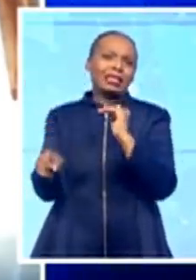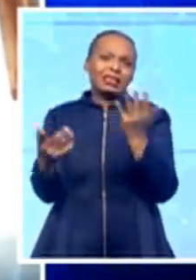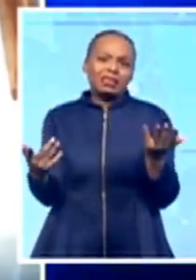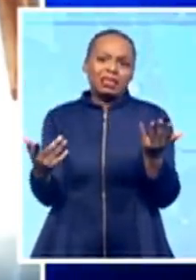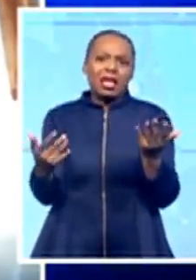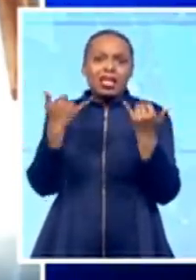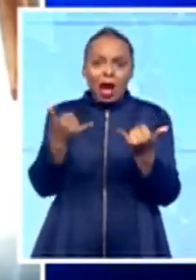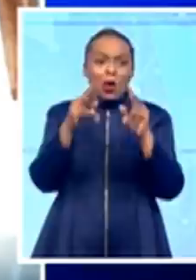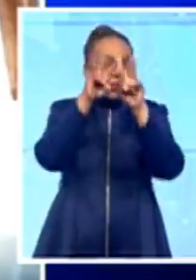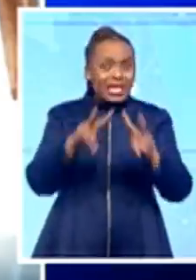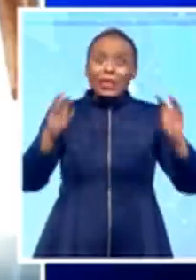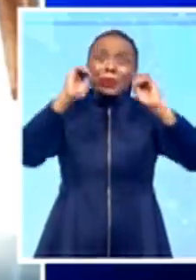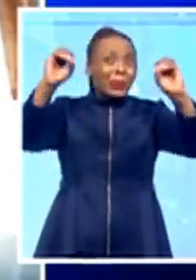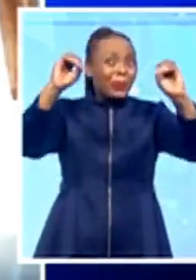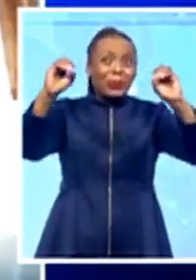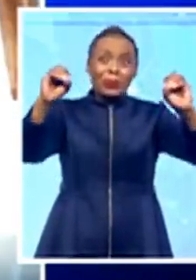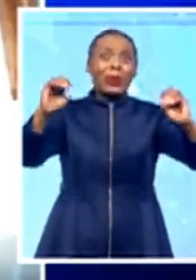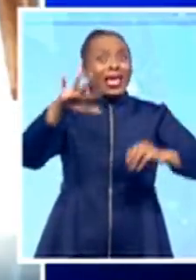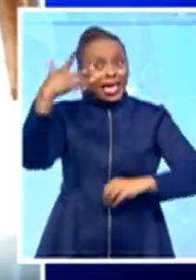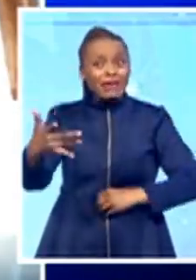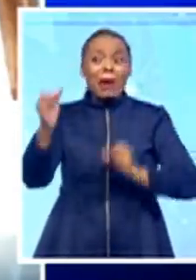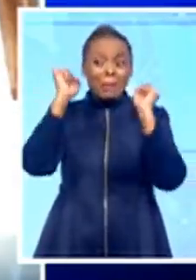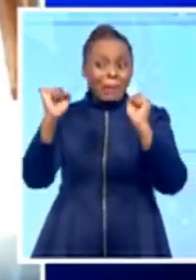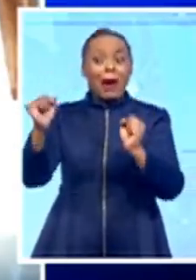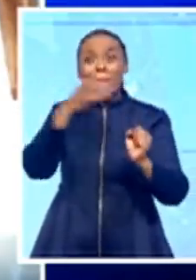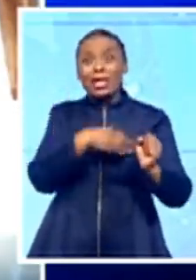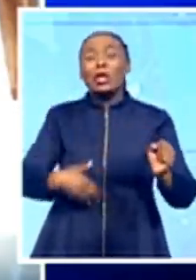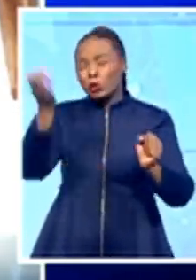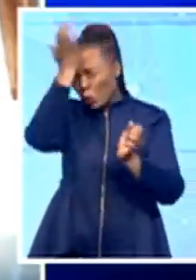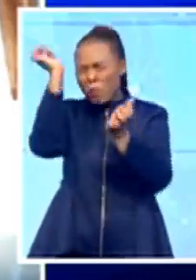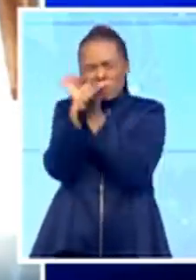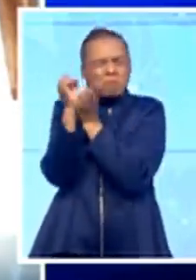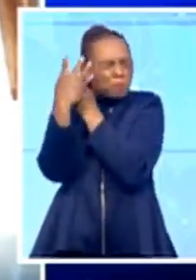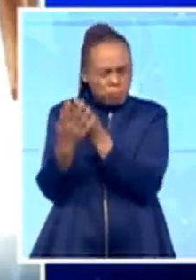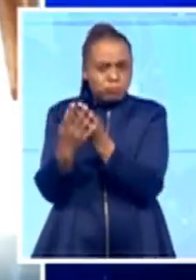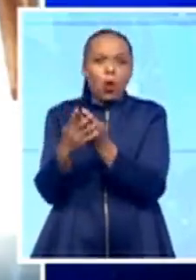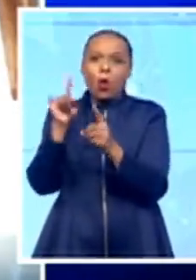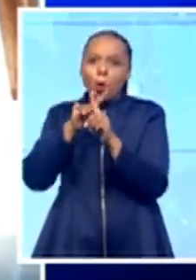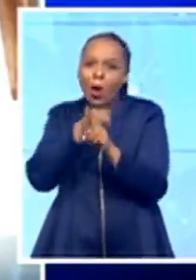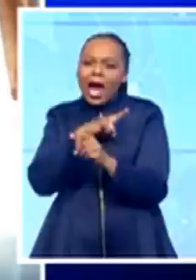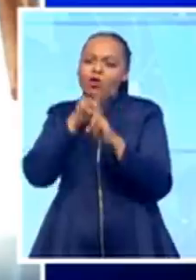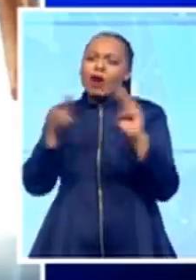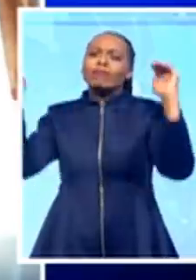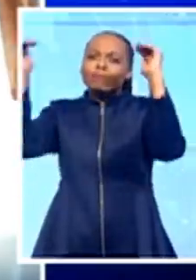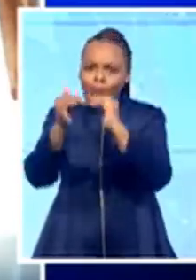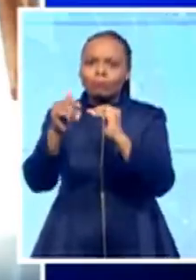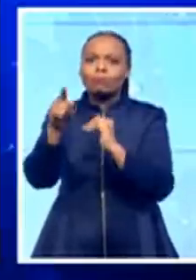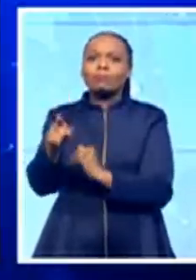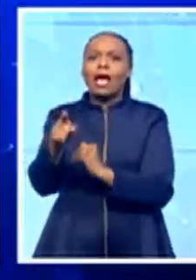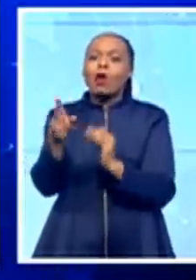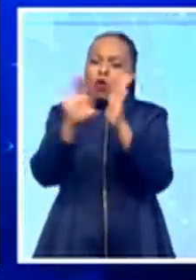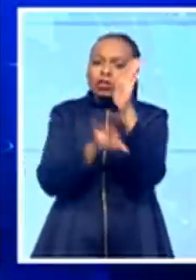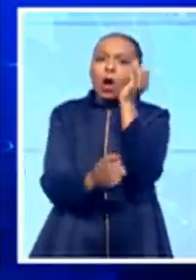Zuma is jailed under conditions which are unjust. This must be reversed by this Constitutional Court. Are you